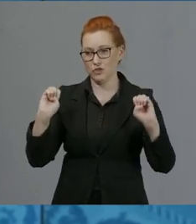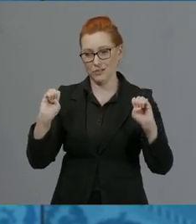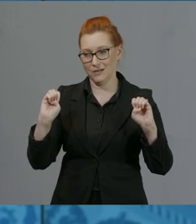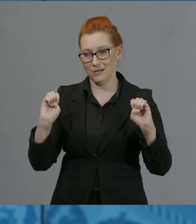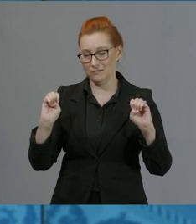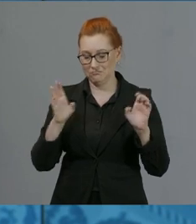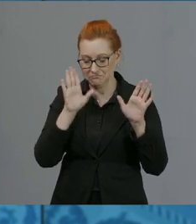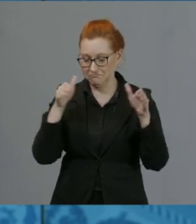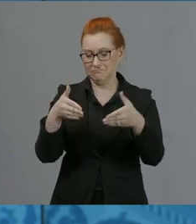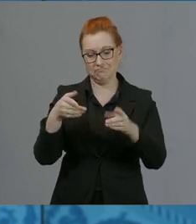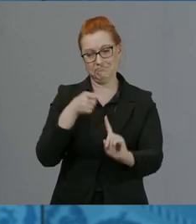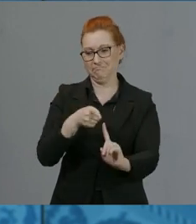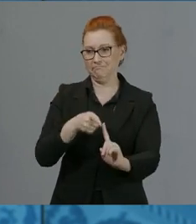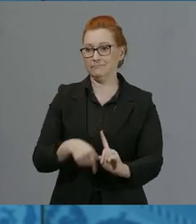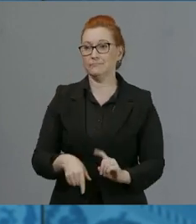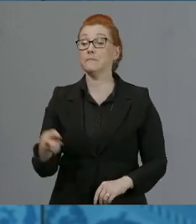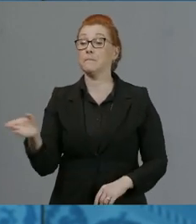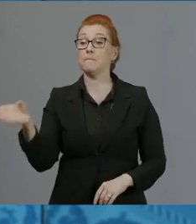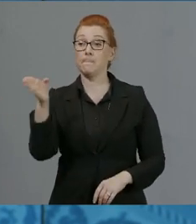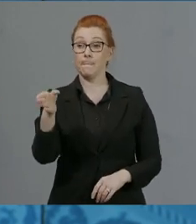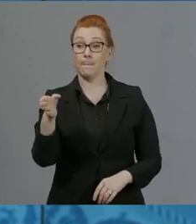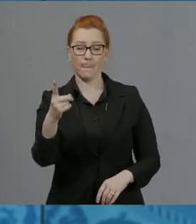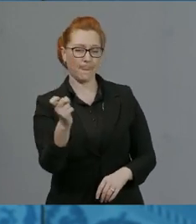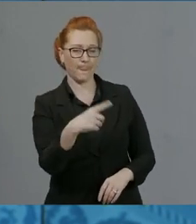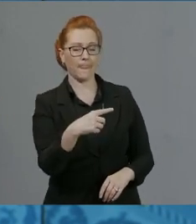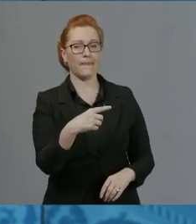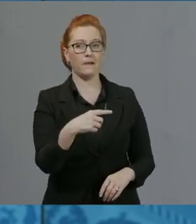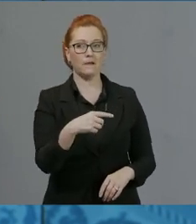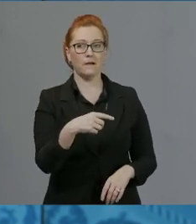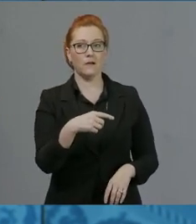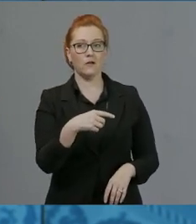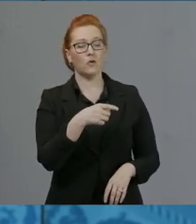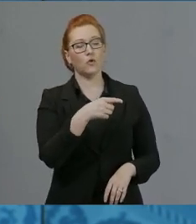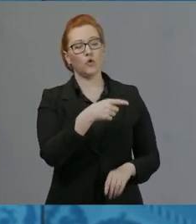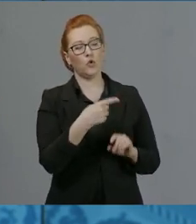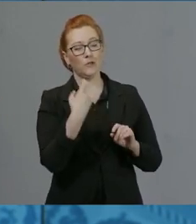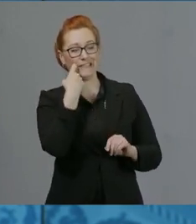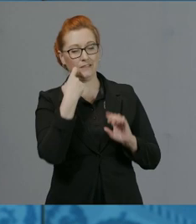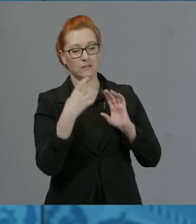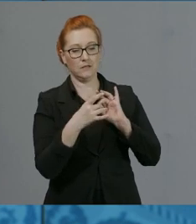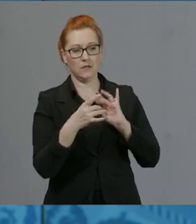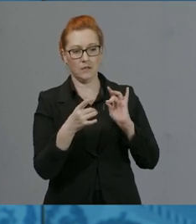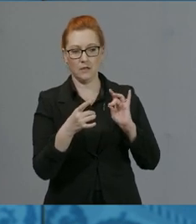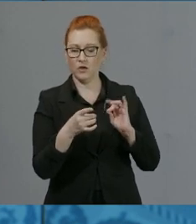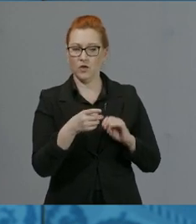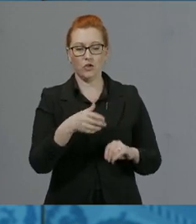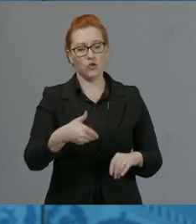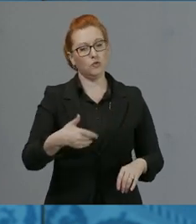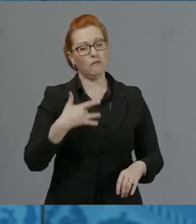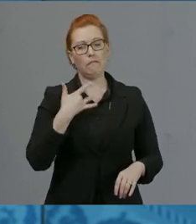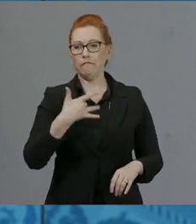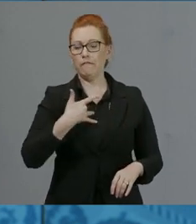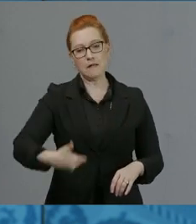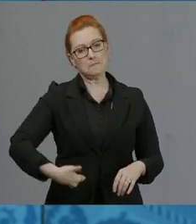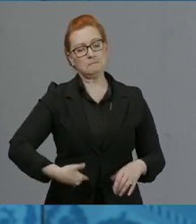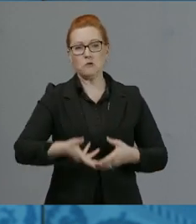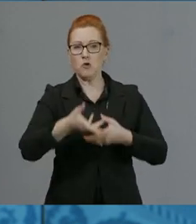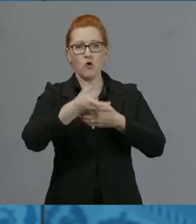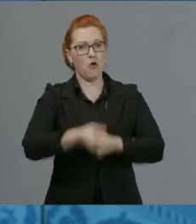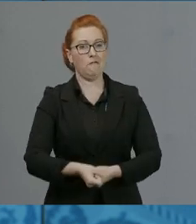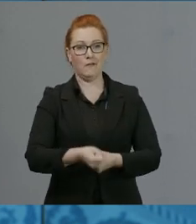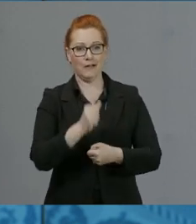is. Nicole, go ahead. Governor, to clarify, you're confident it's not too early to open. And if we